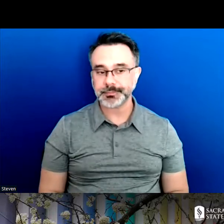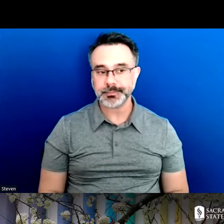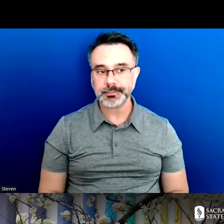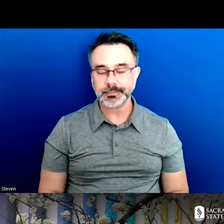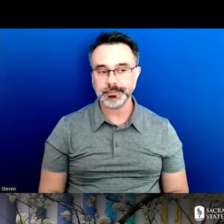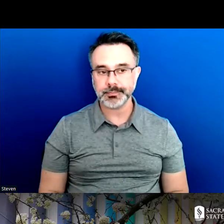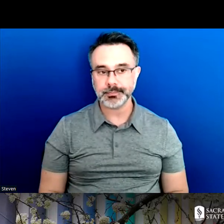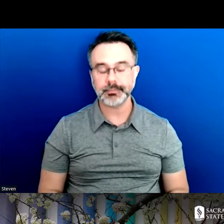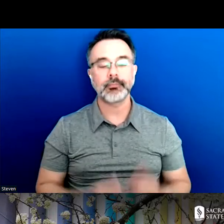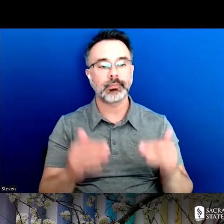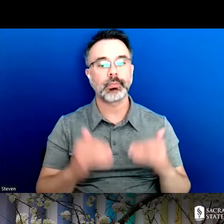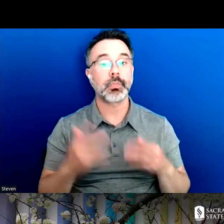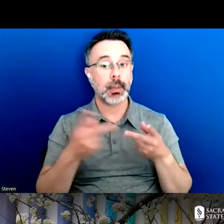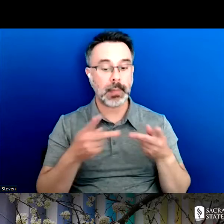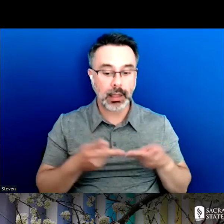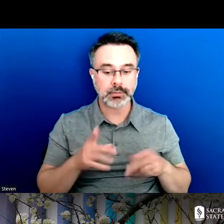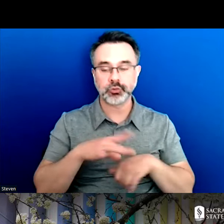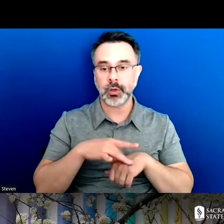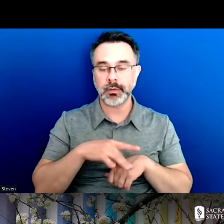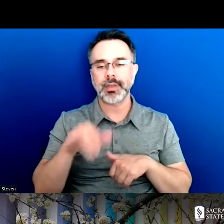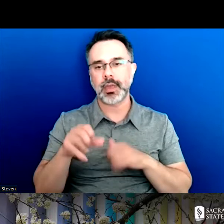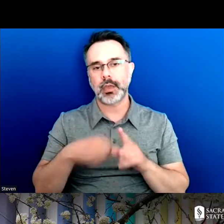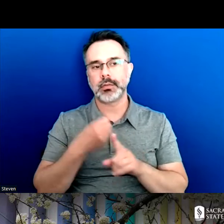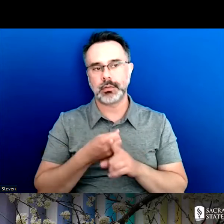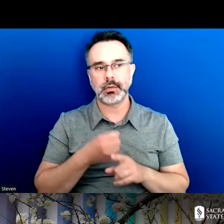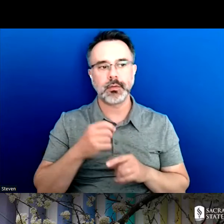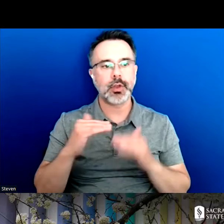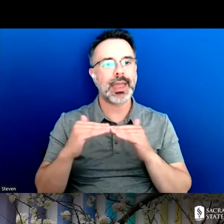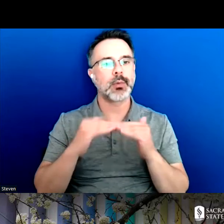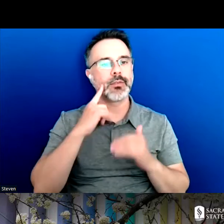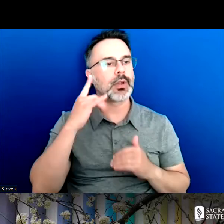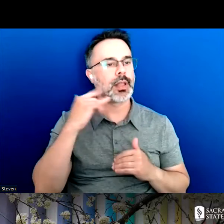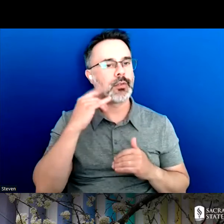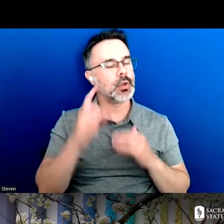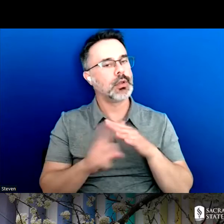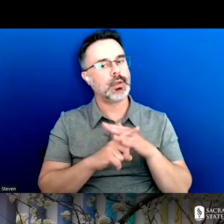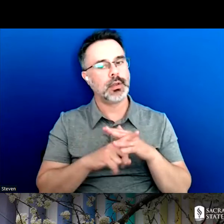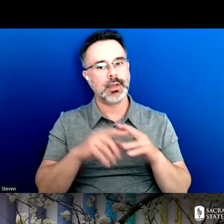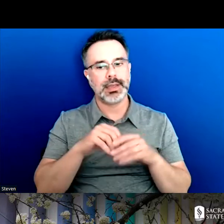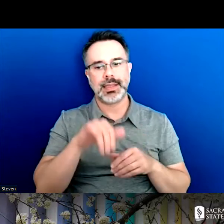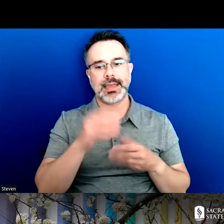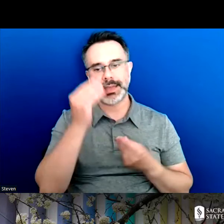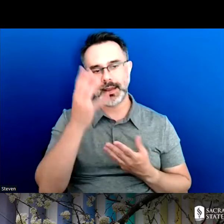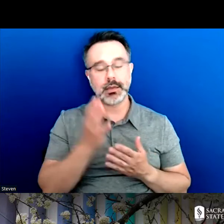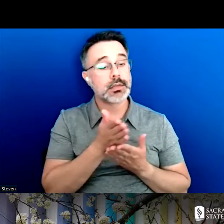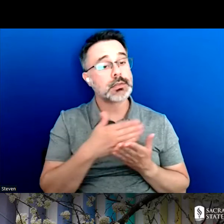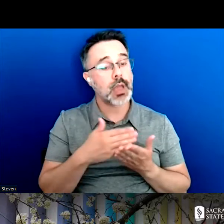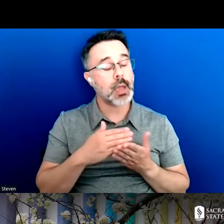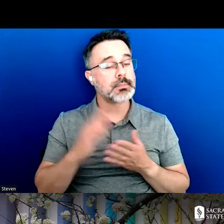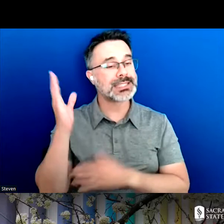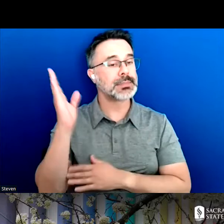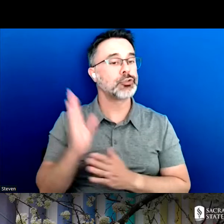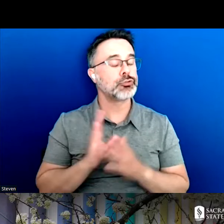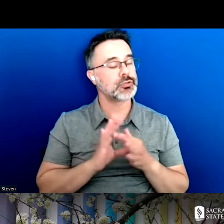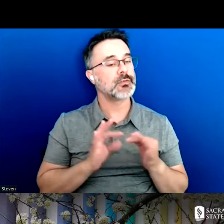Place and geography was a factor of equity for California that emerged in this data, as some speakers from rural